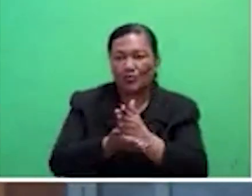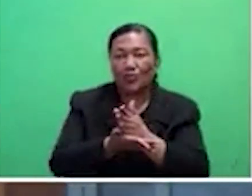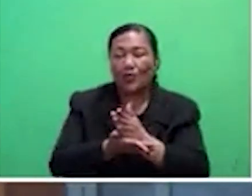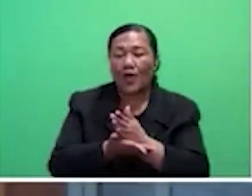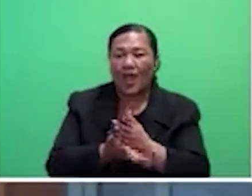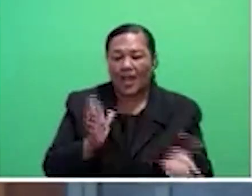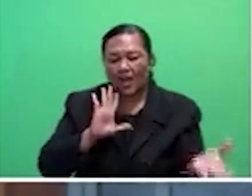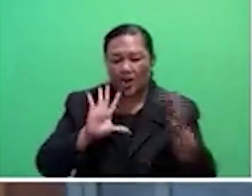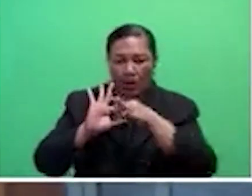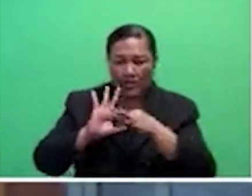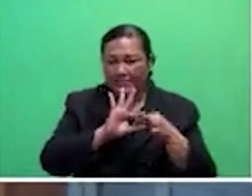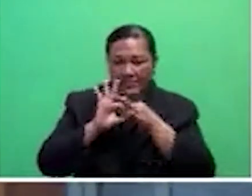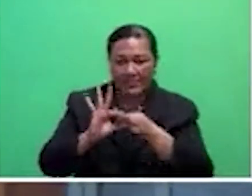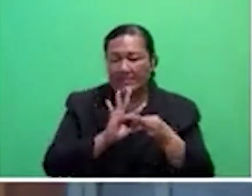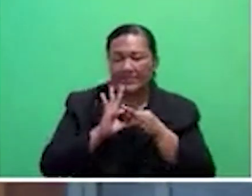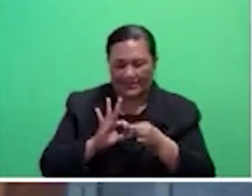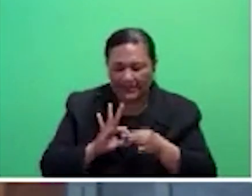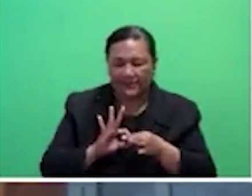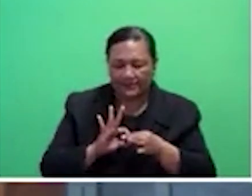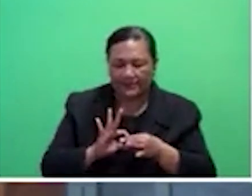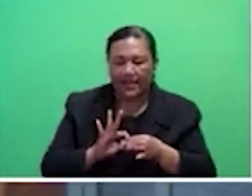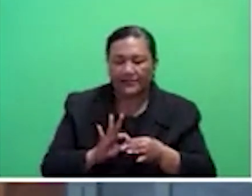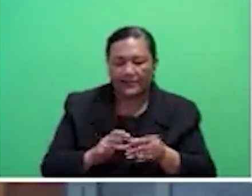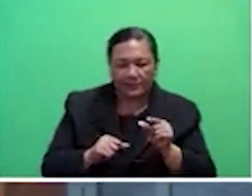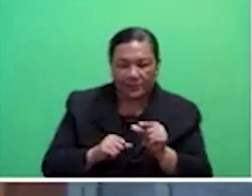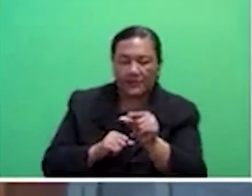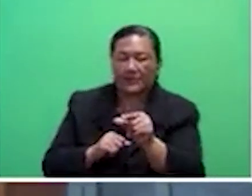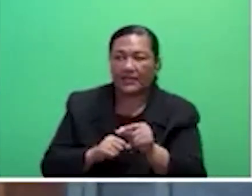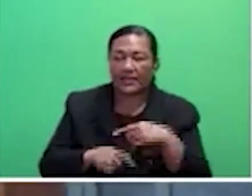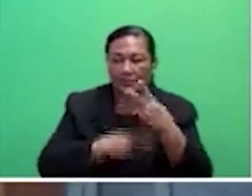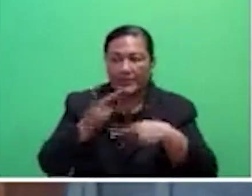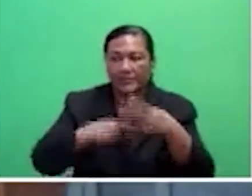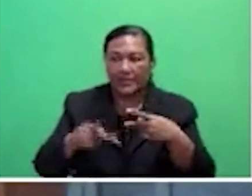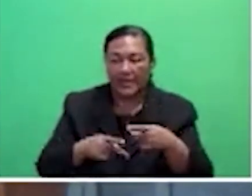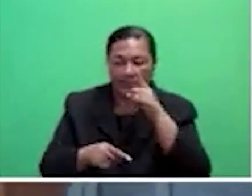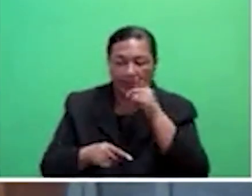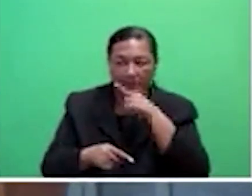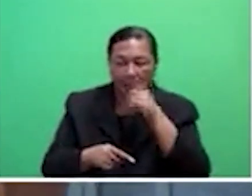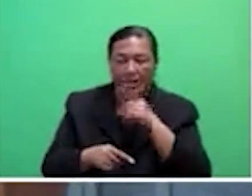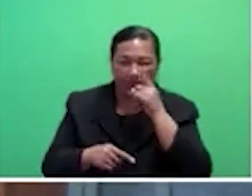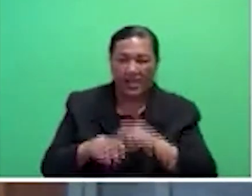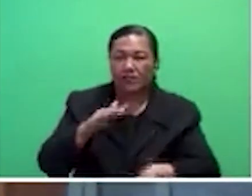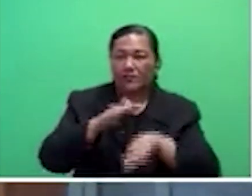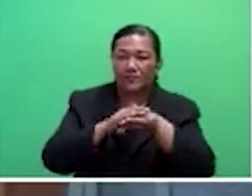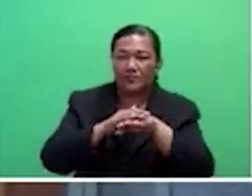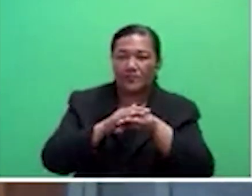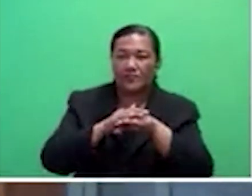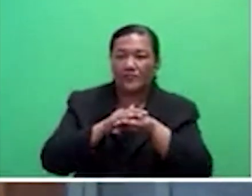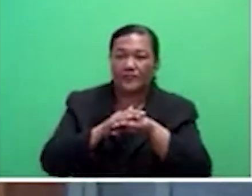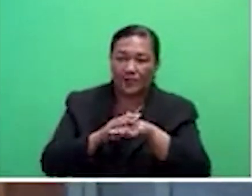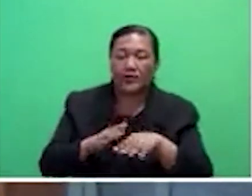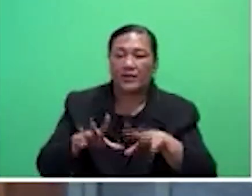Commission and building social cohesion so Fiji and its people can reach their full potential beyond